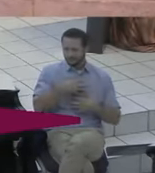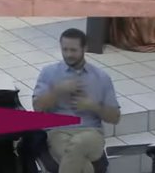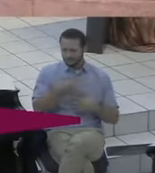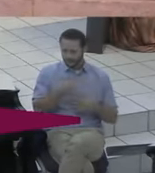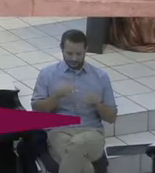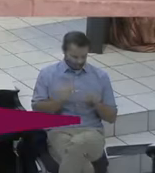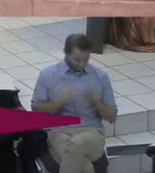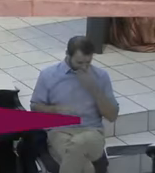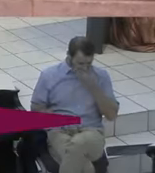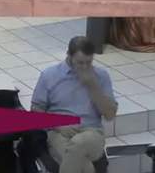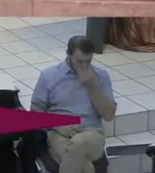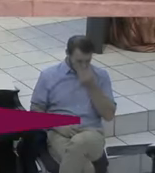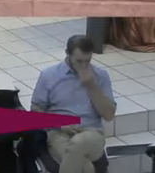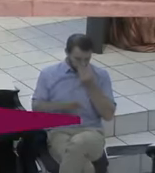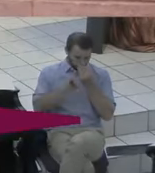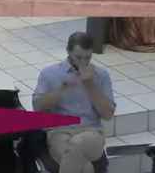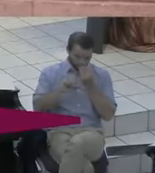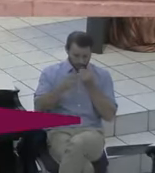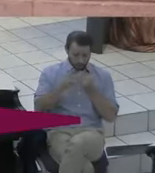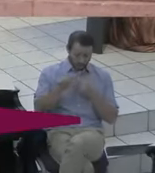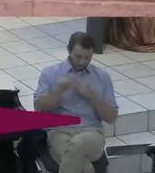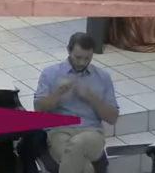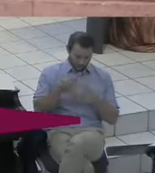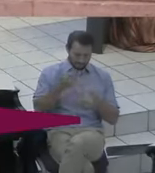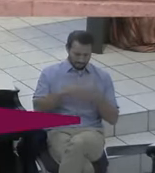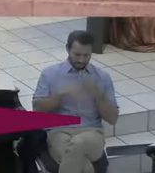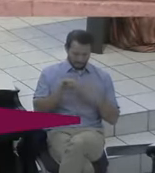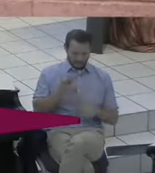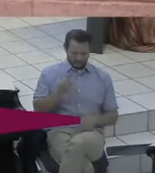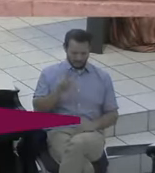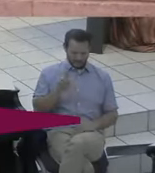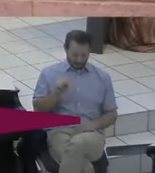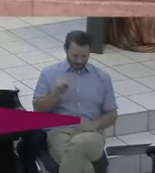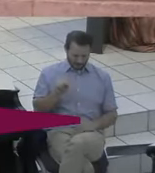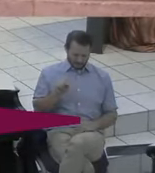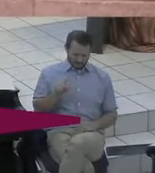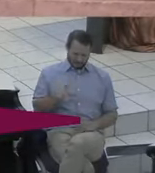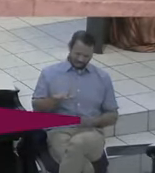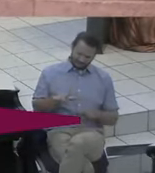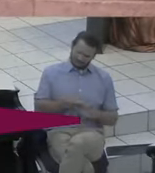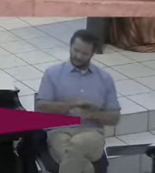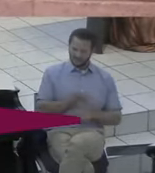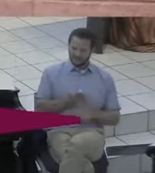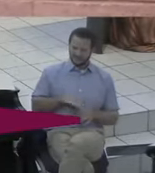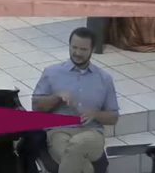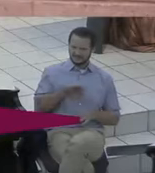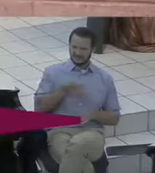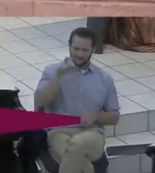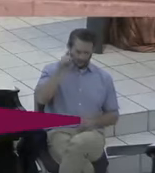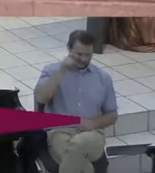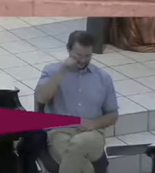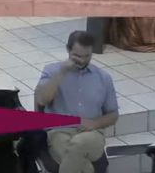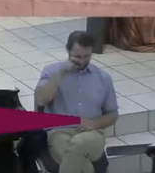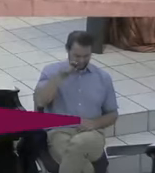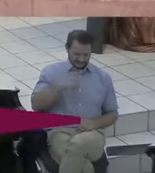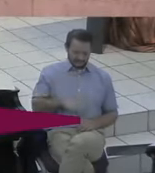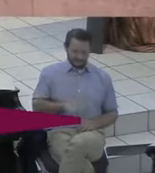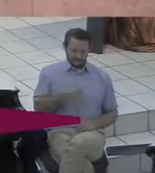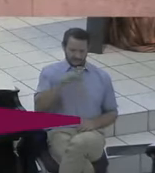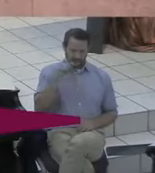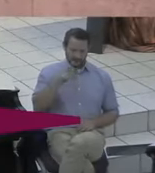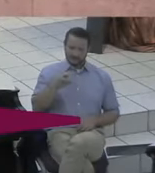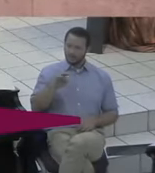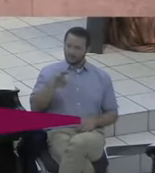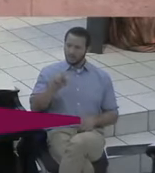Joshua, born of Nun, was full of the spirit of wisdom because Moses had laid his hands on him. So